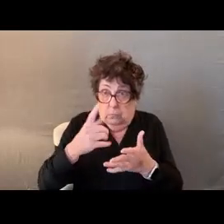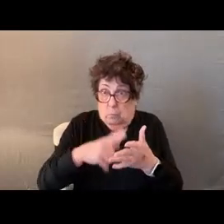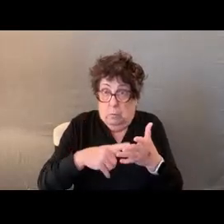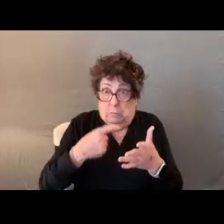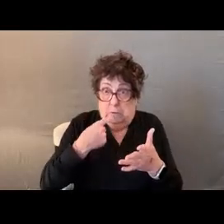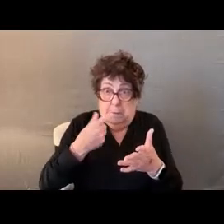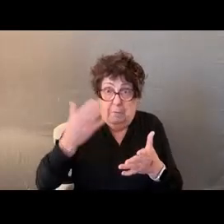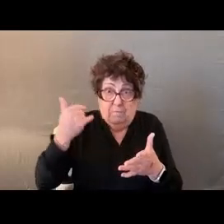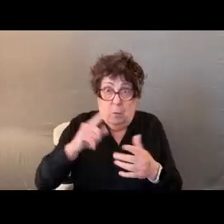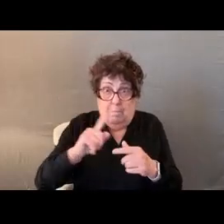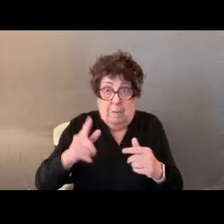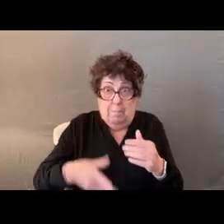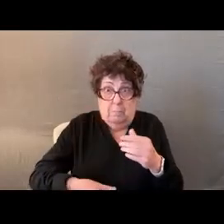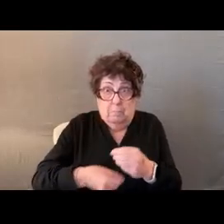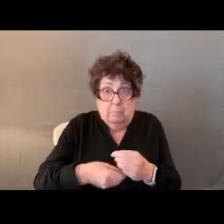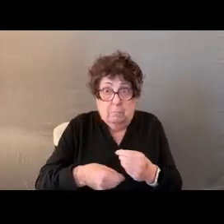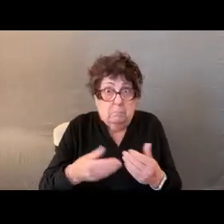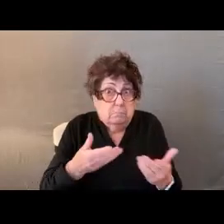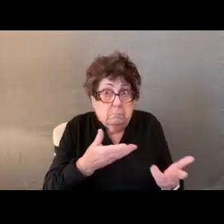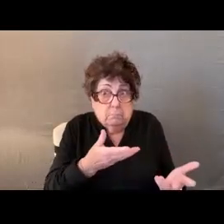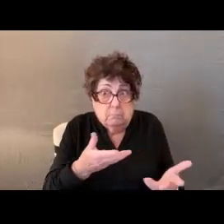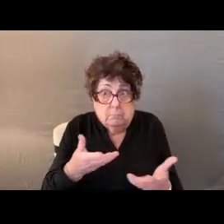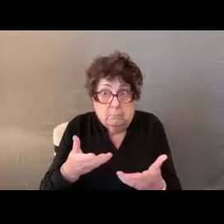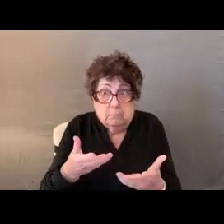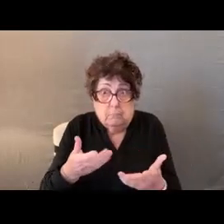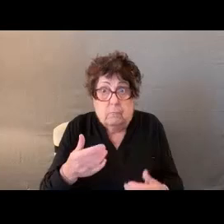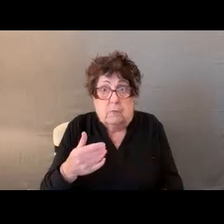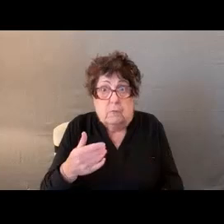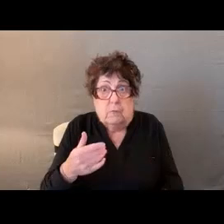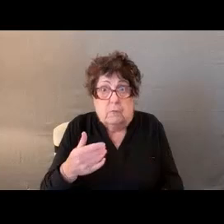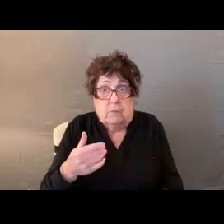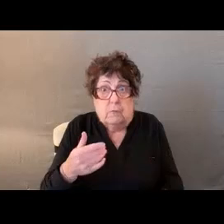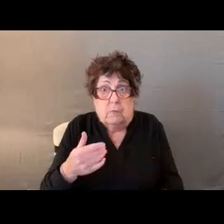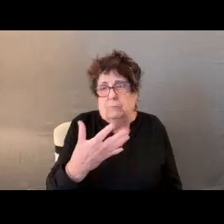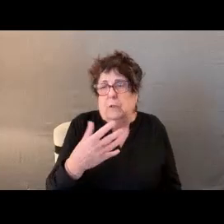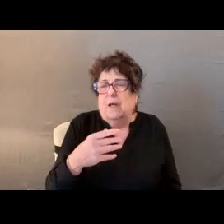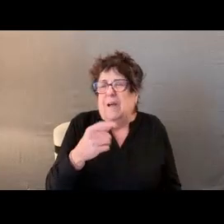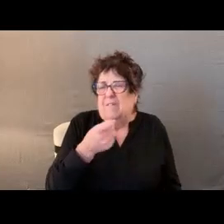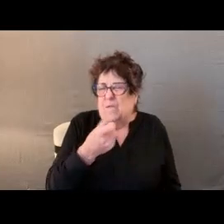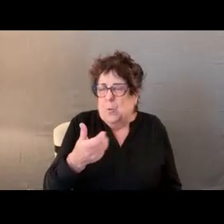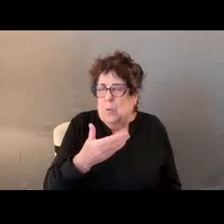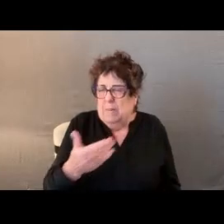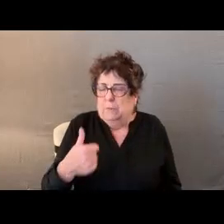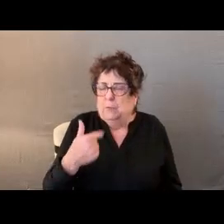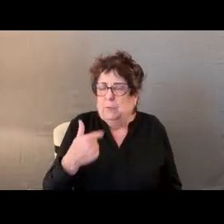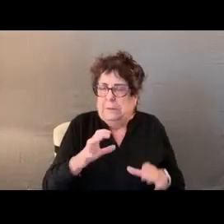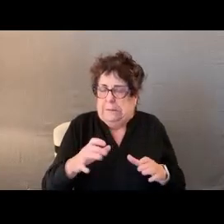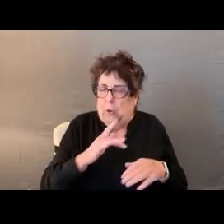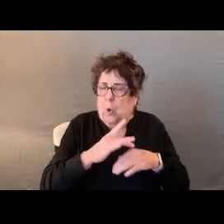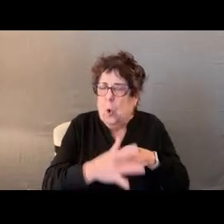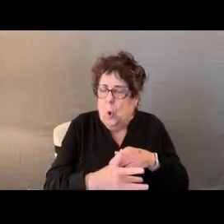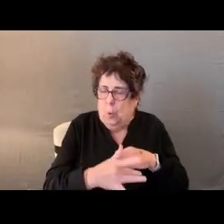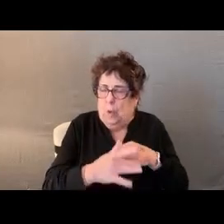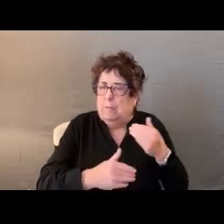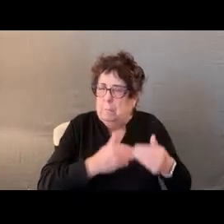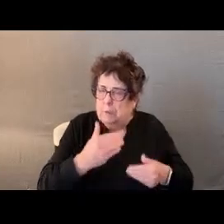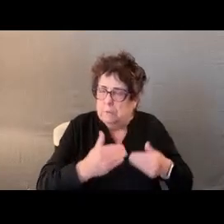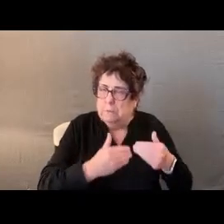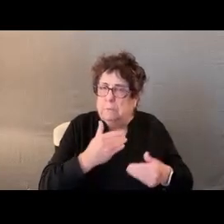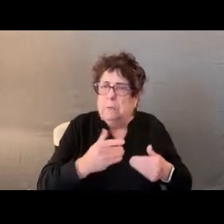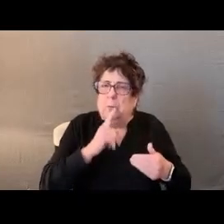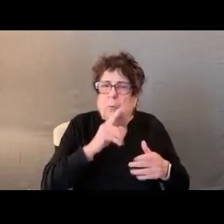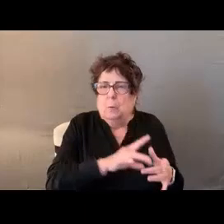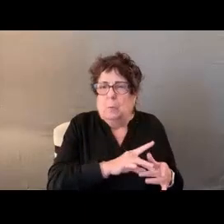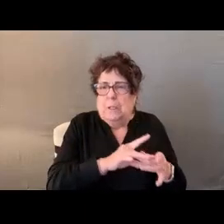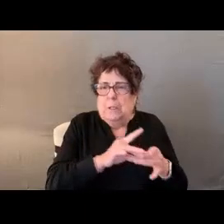free. I can mention a couple of things that Yeah. we did early on in the process that really relate not just to the